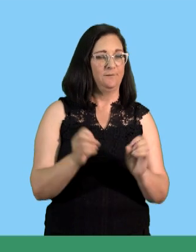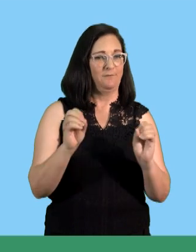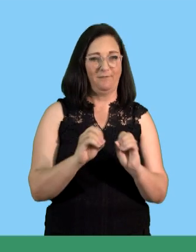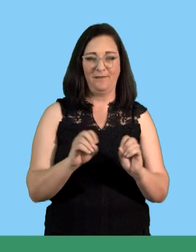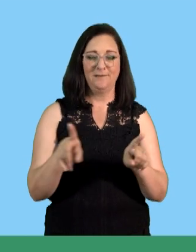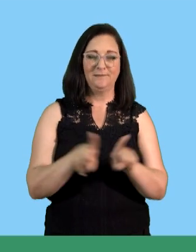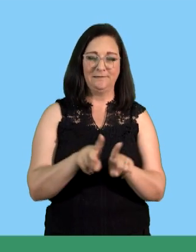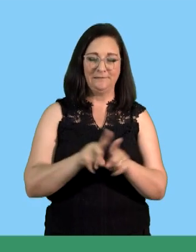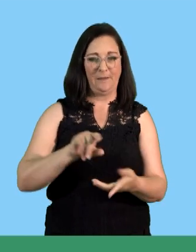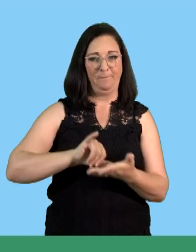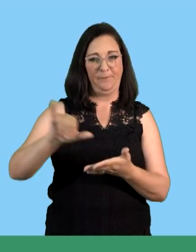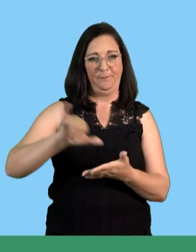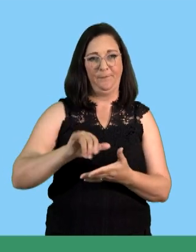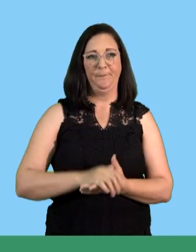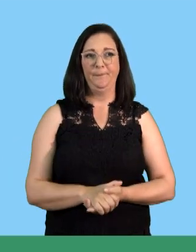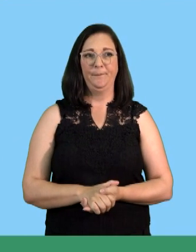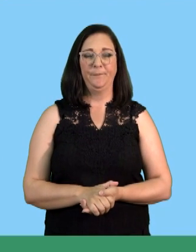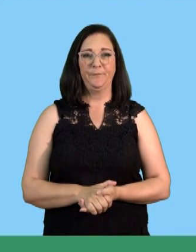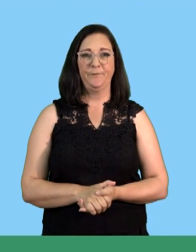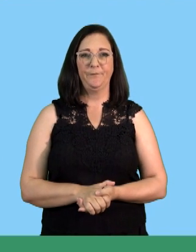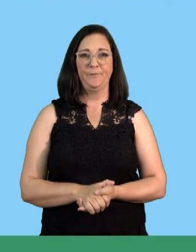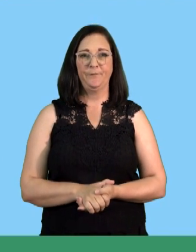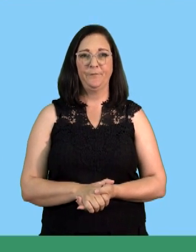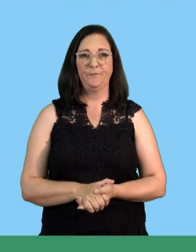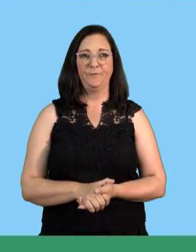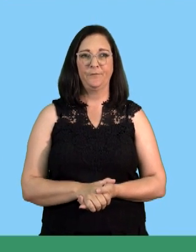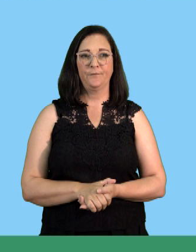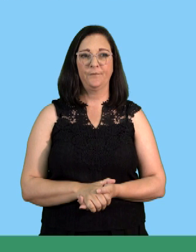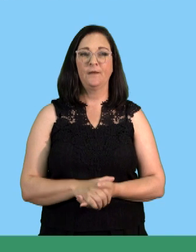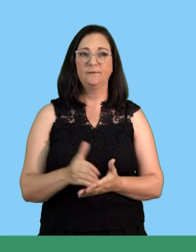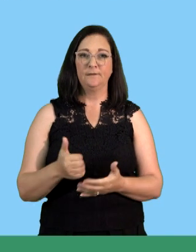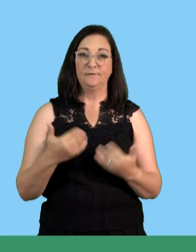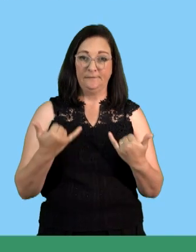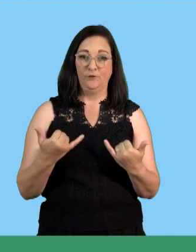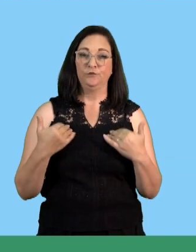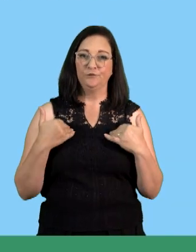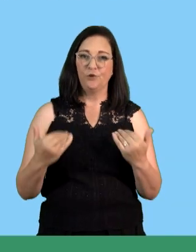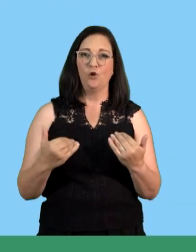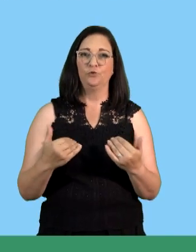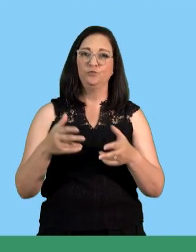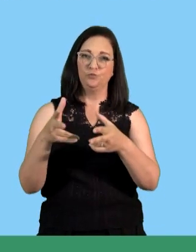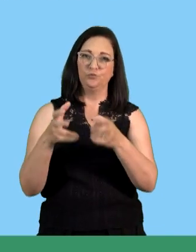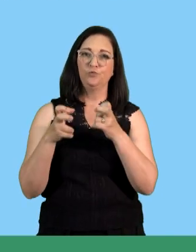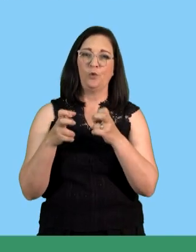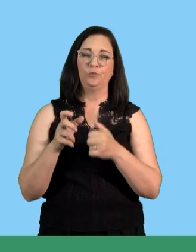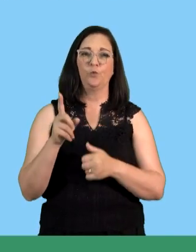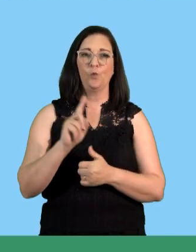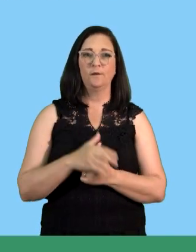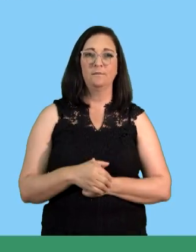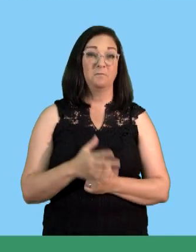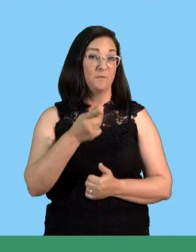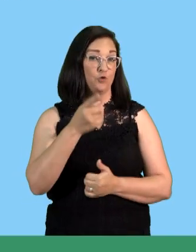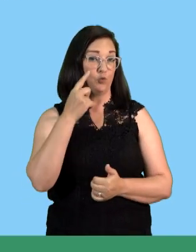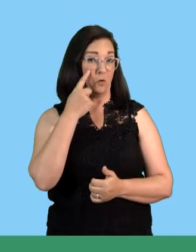So after identifying, then you need to quote. Right, let's now start by quoting. I'm sure you have already